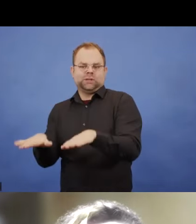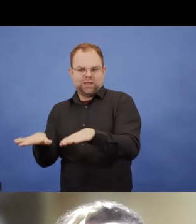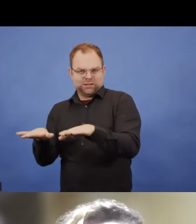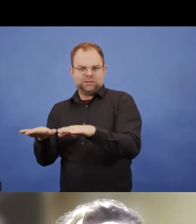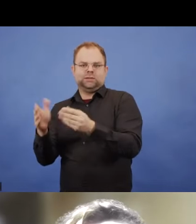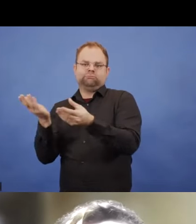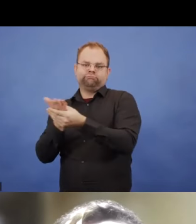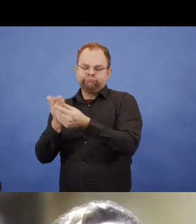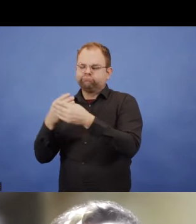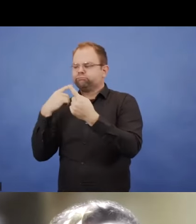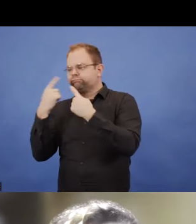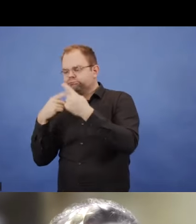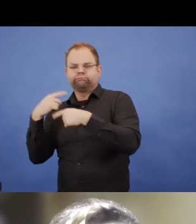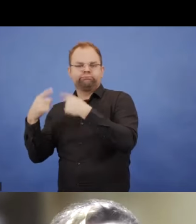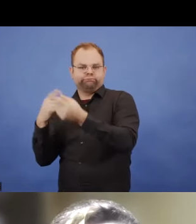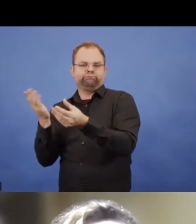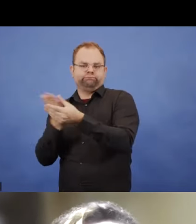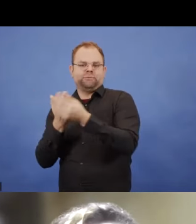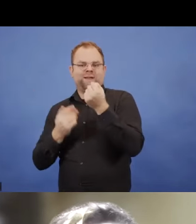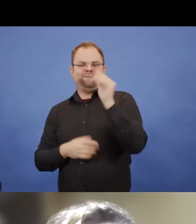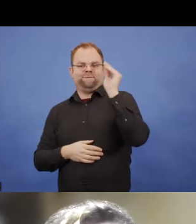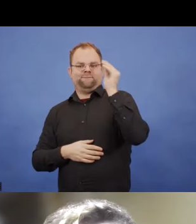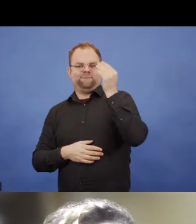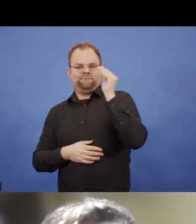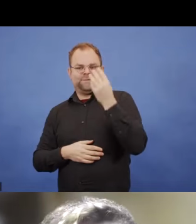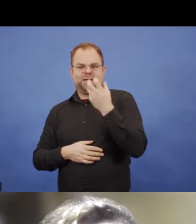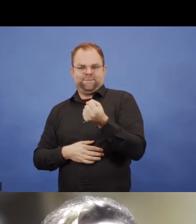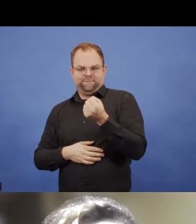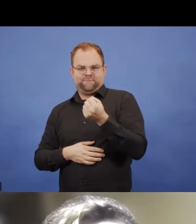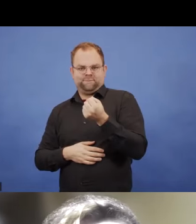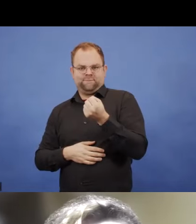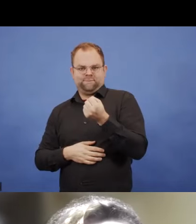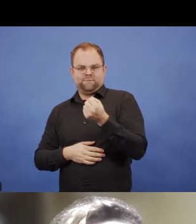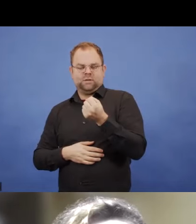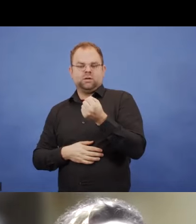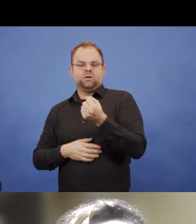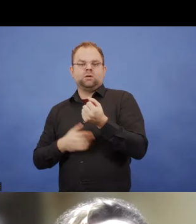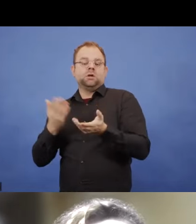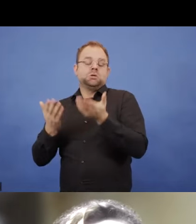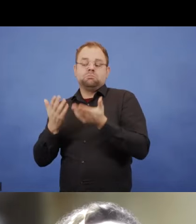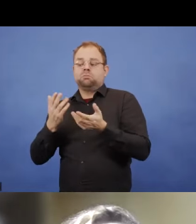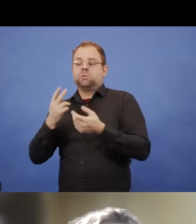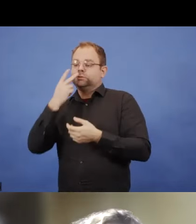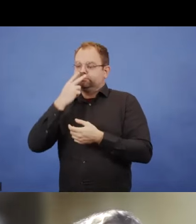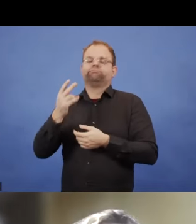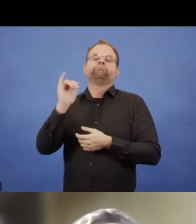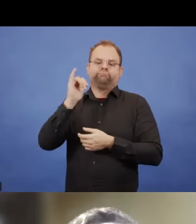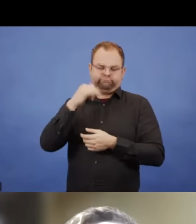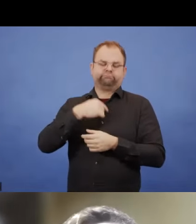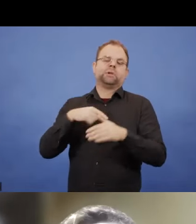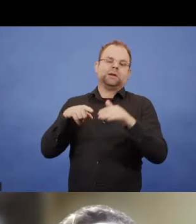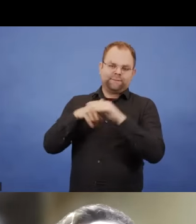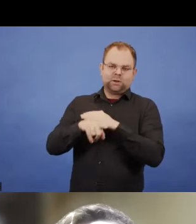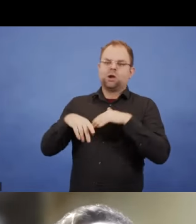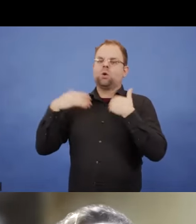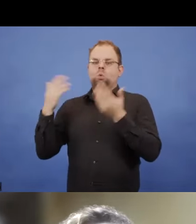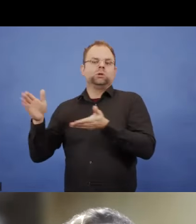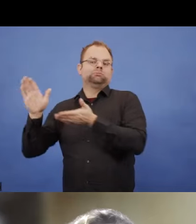being registered, issued documentation, this is one of the key elements of this process, is the RSD